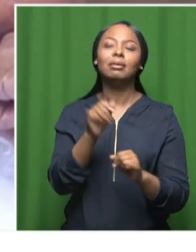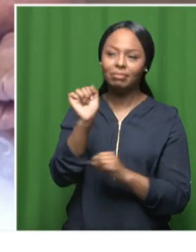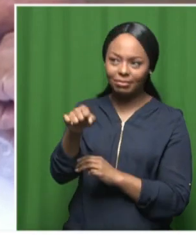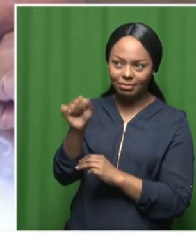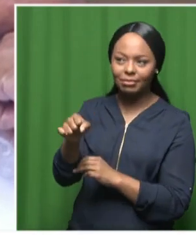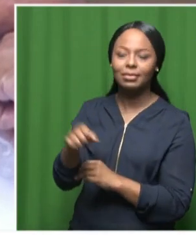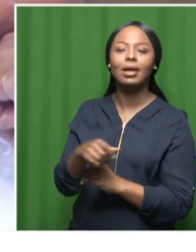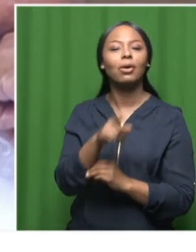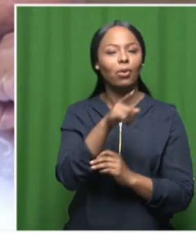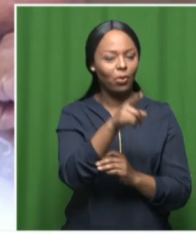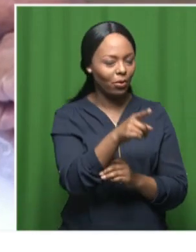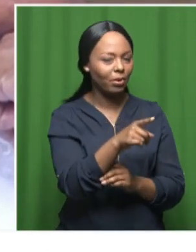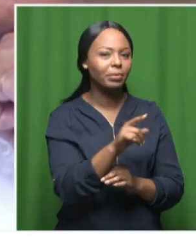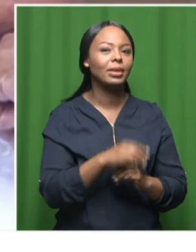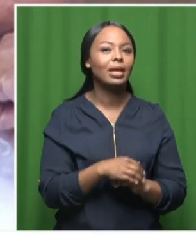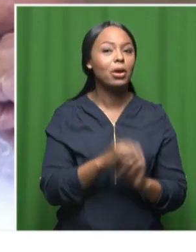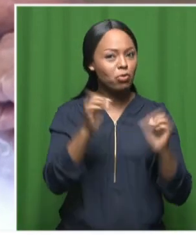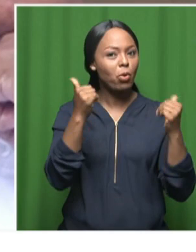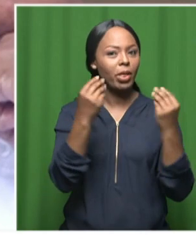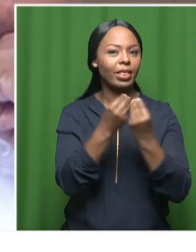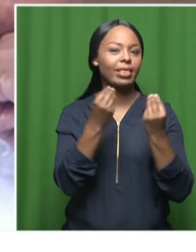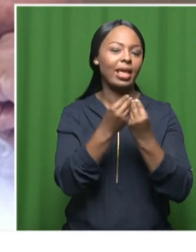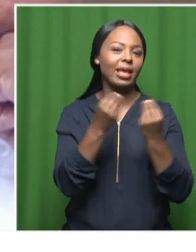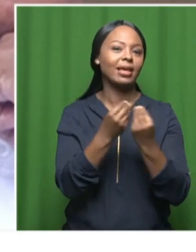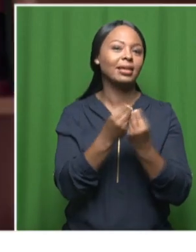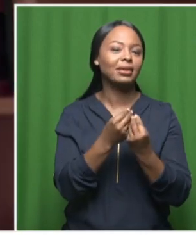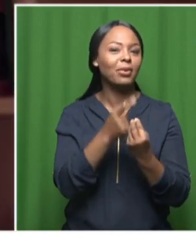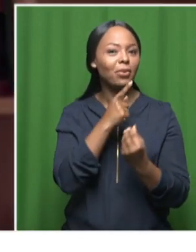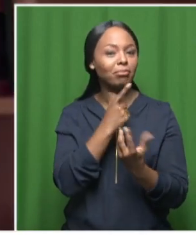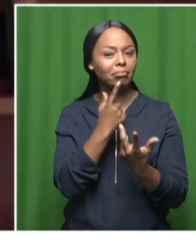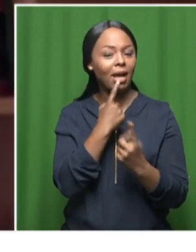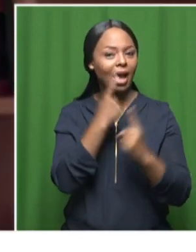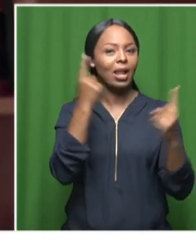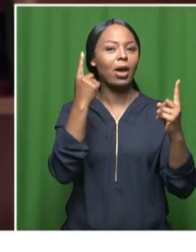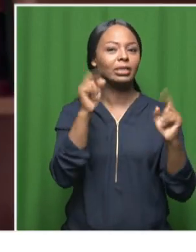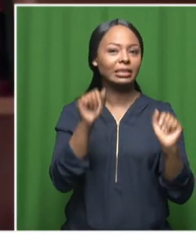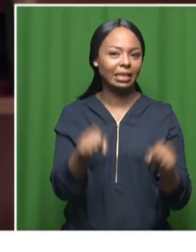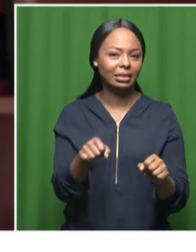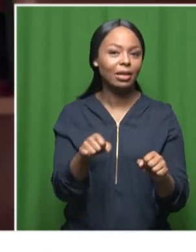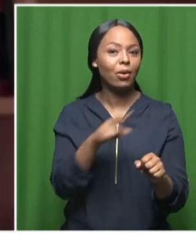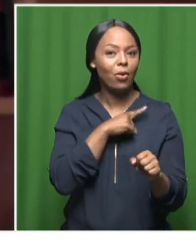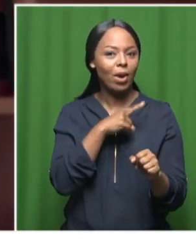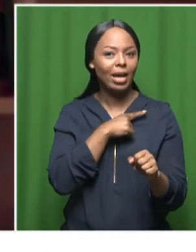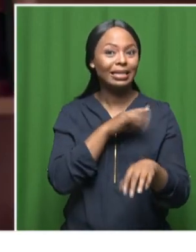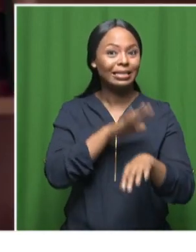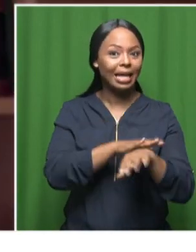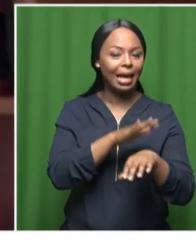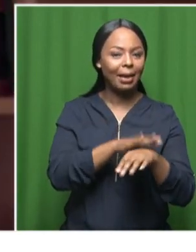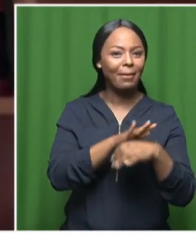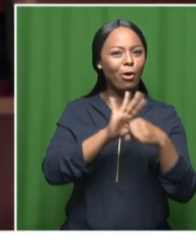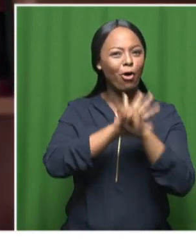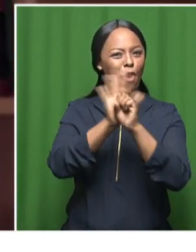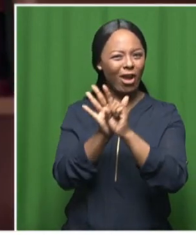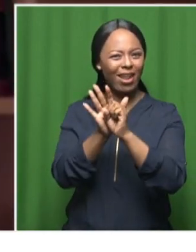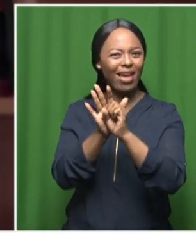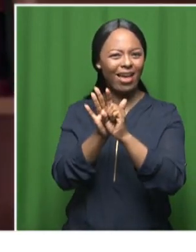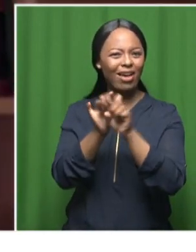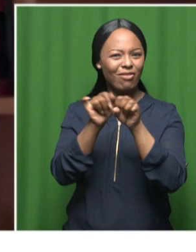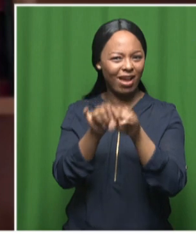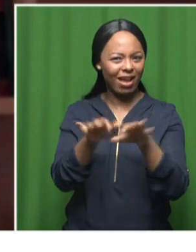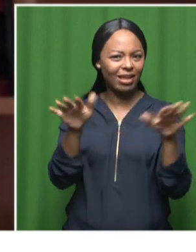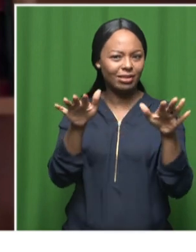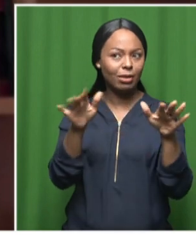thing, but they actually came out because the period of COVID provided a lot